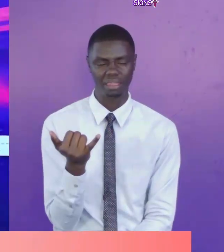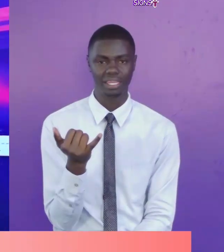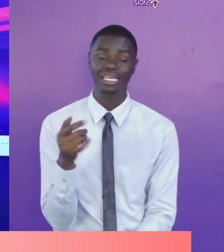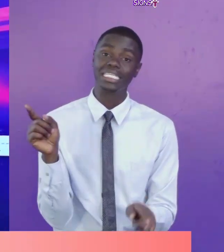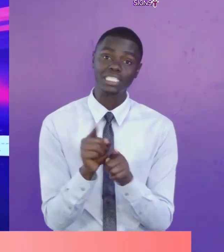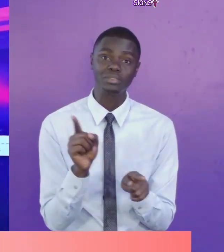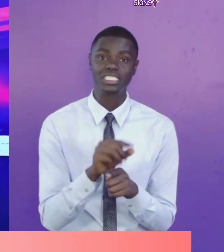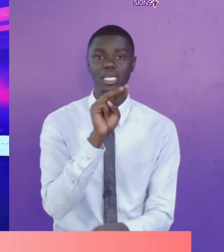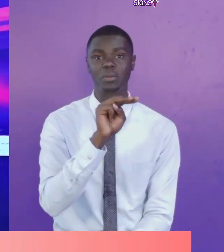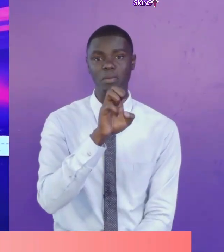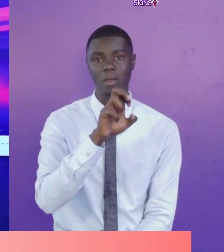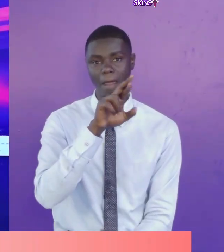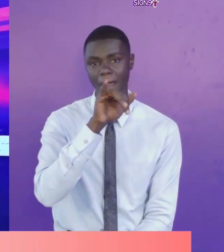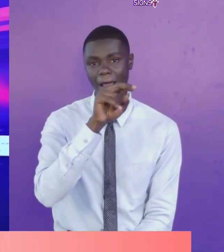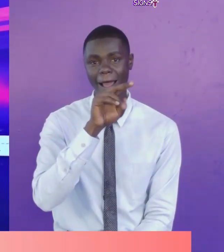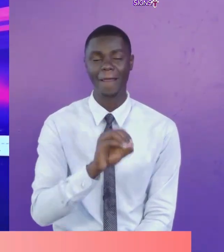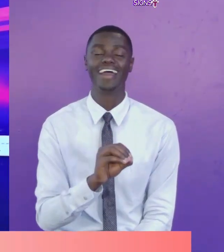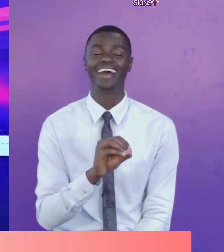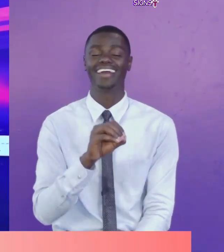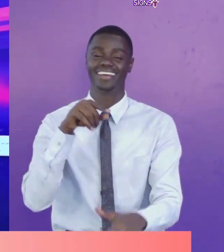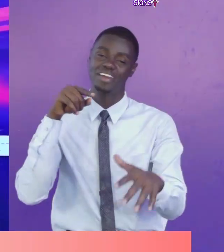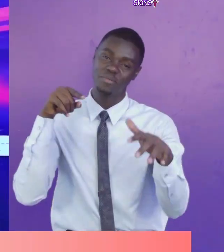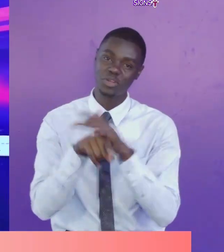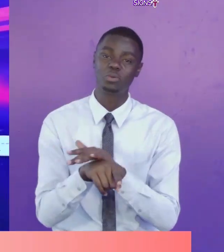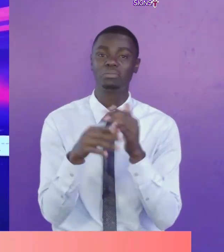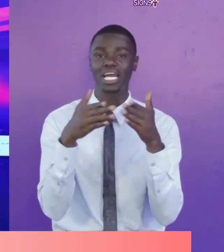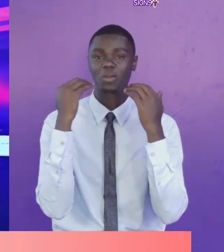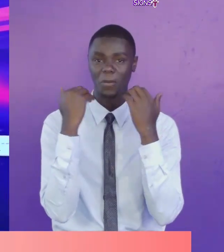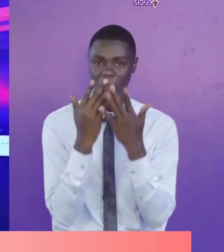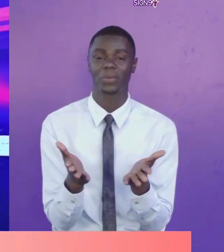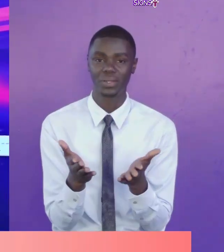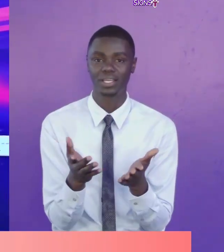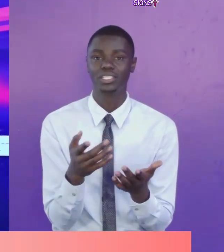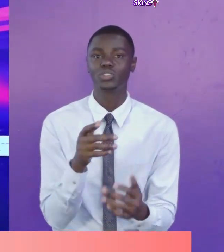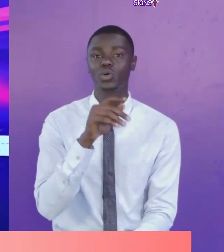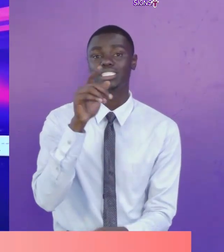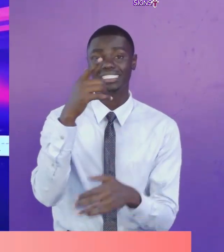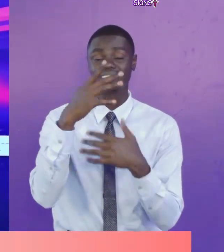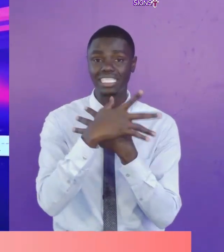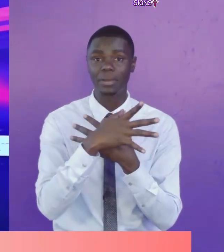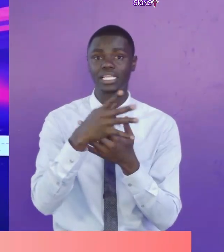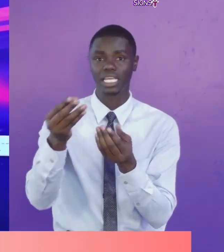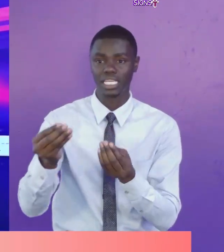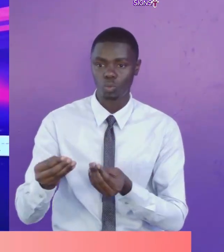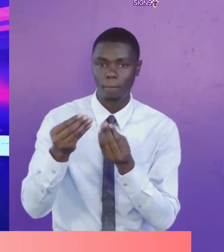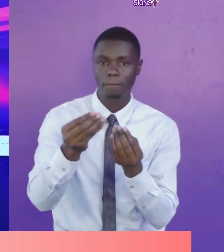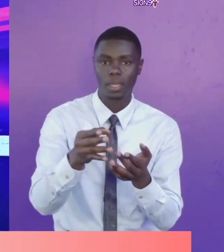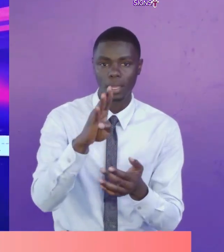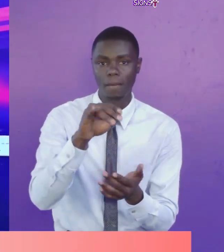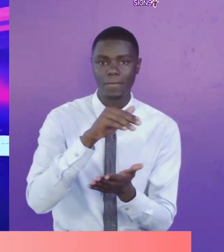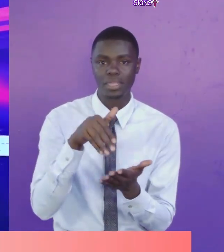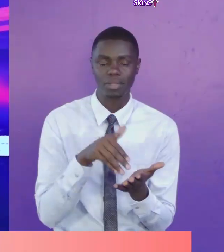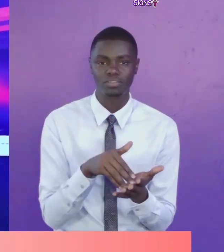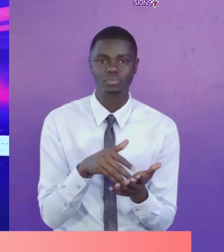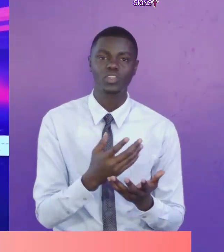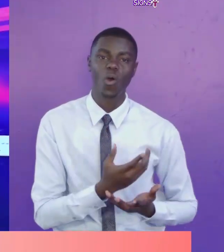this season. In Germany, he is being breastfed by the midfield. So, breastfeeding in the team should